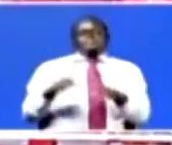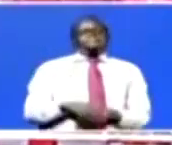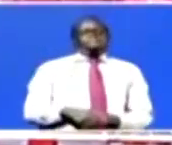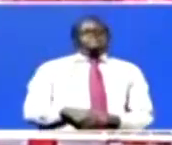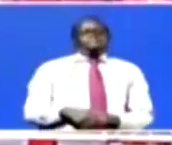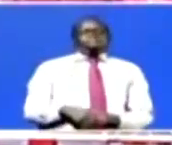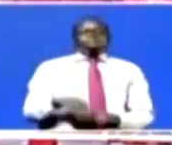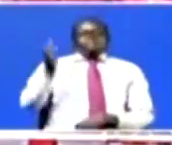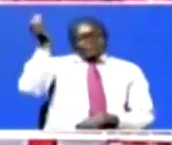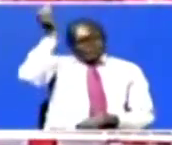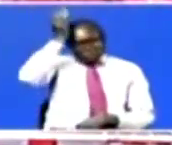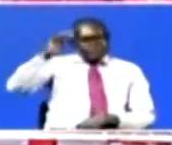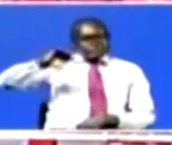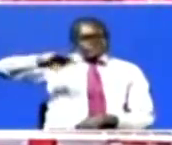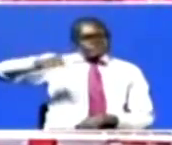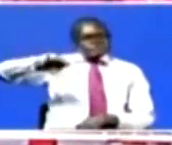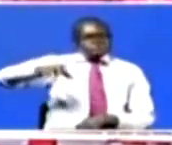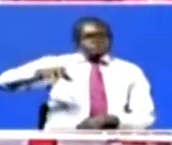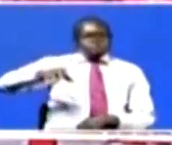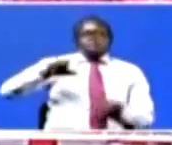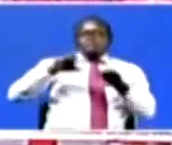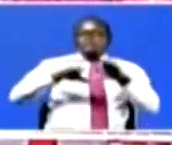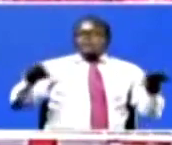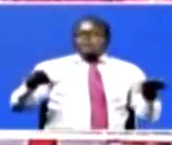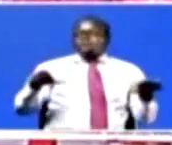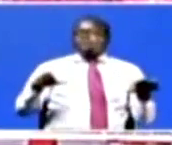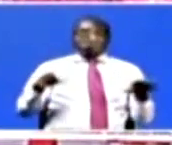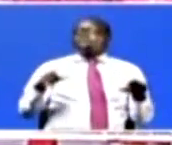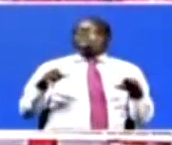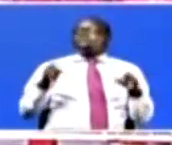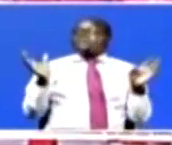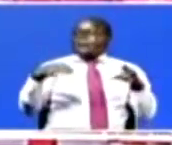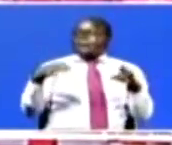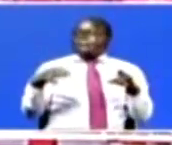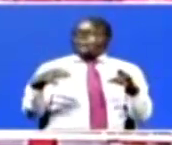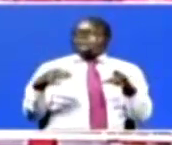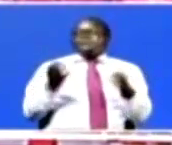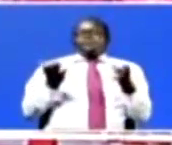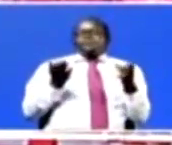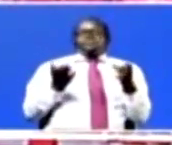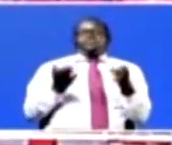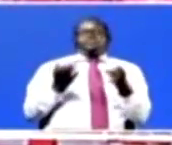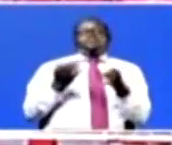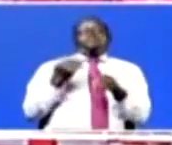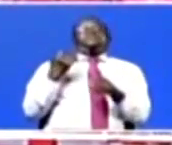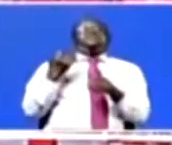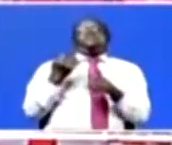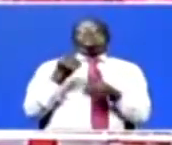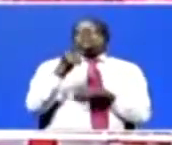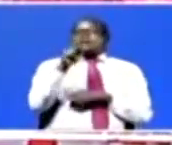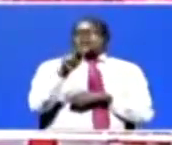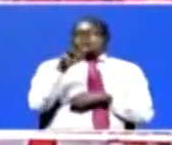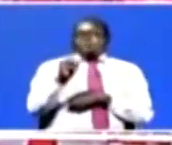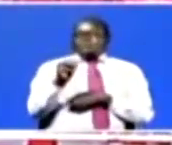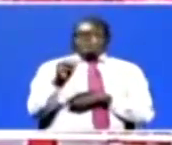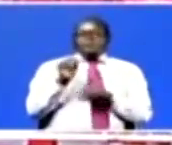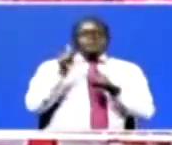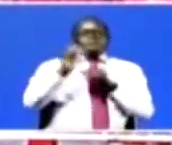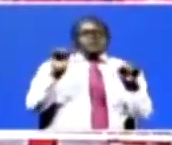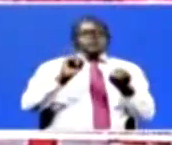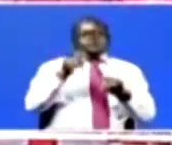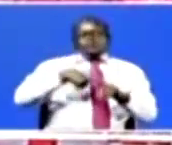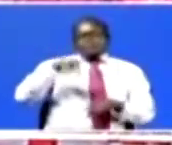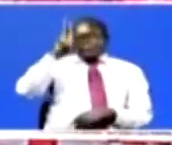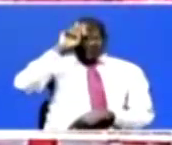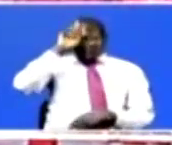outskirts of Eldoret town at Kipkaren Trading Center, a filling plant is going about the business less than a kilometer from a local police